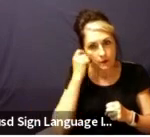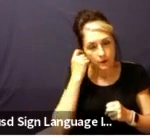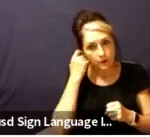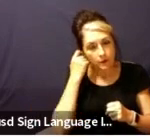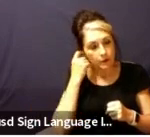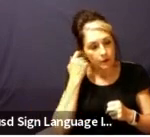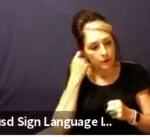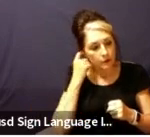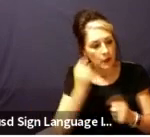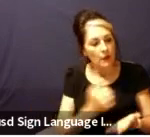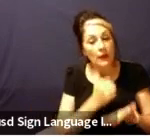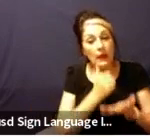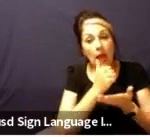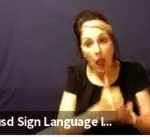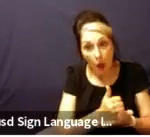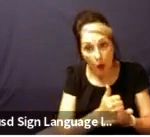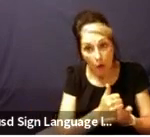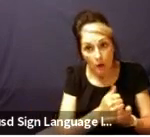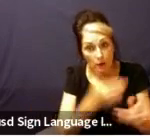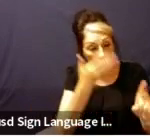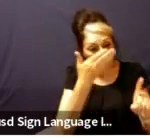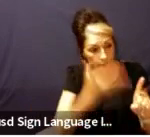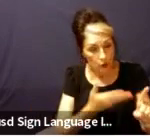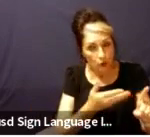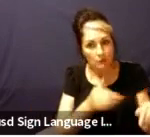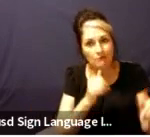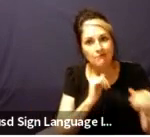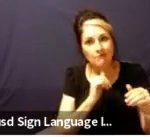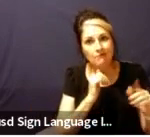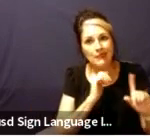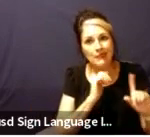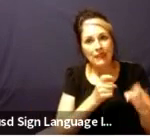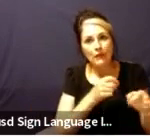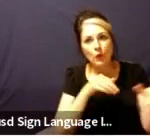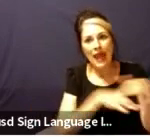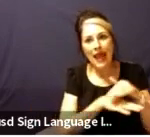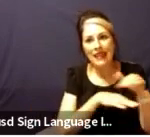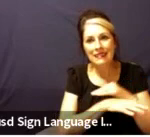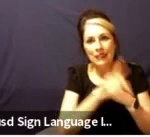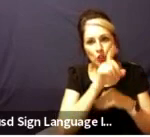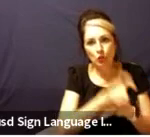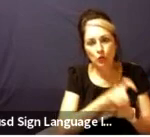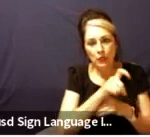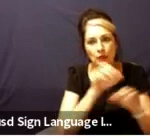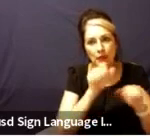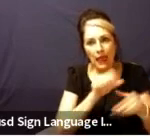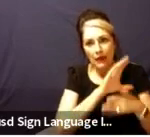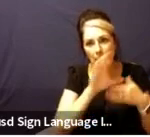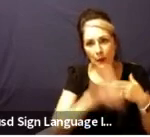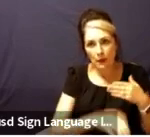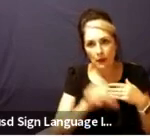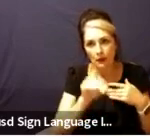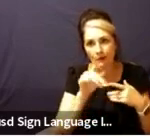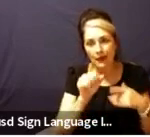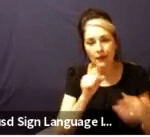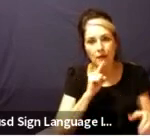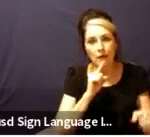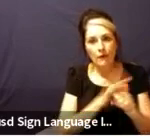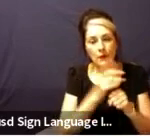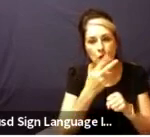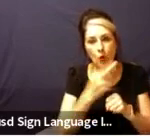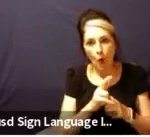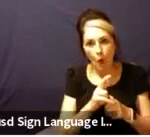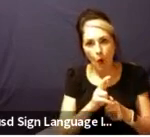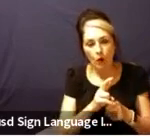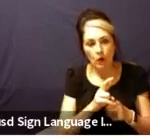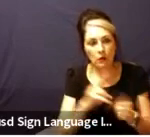then help to get you the access you need so that you can complete data confirmation or look up